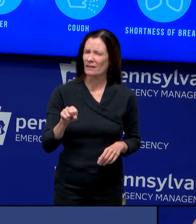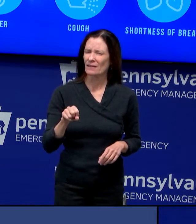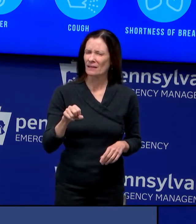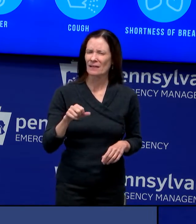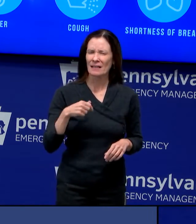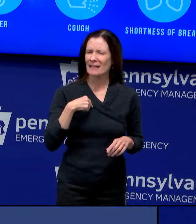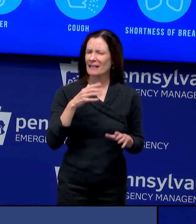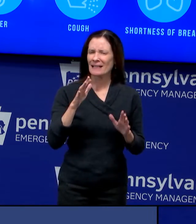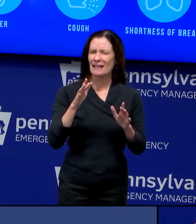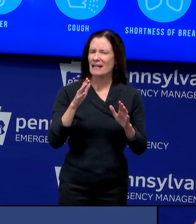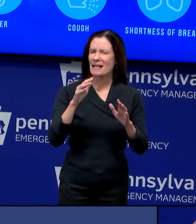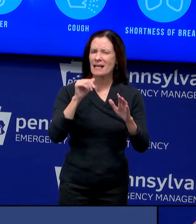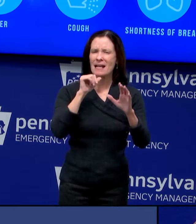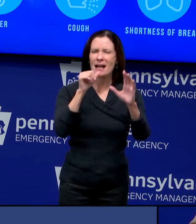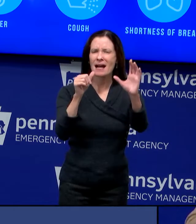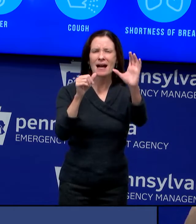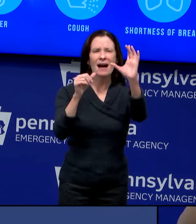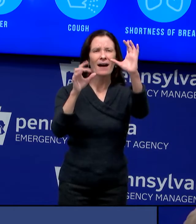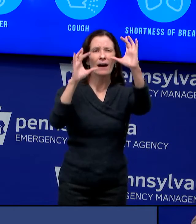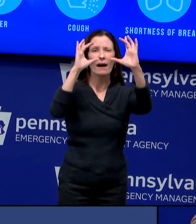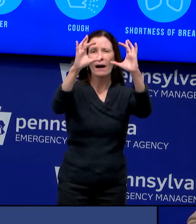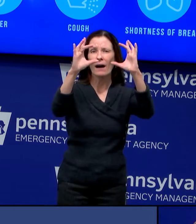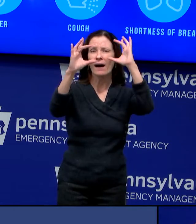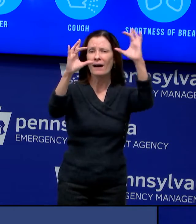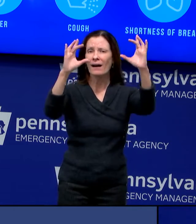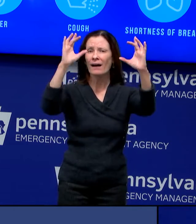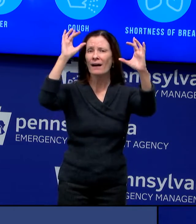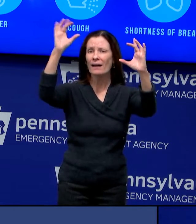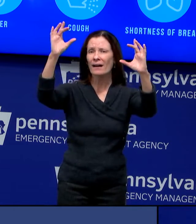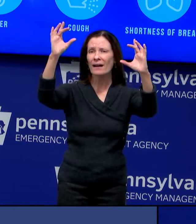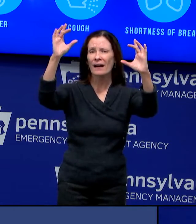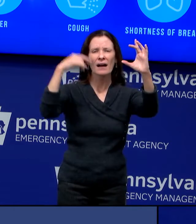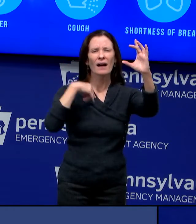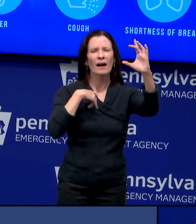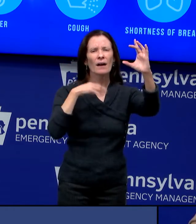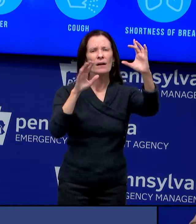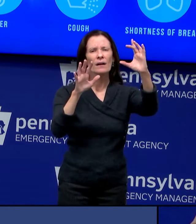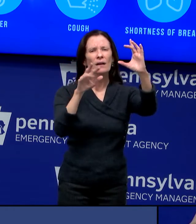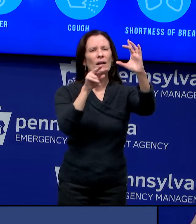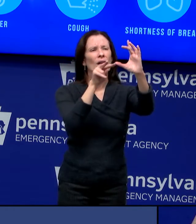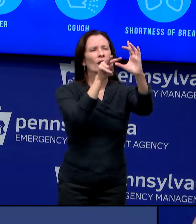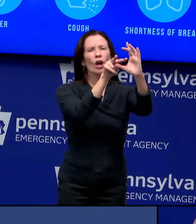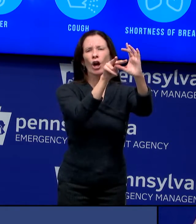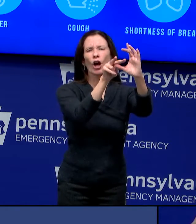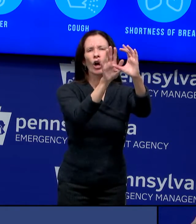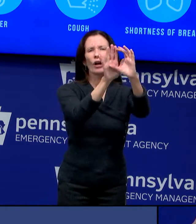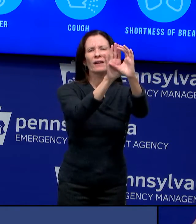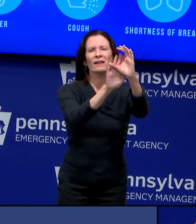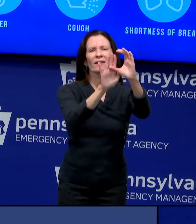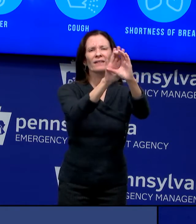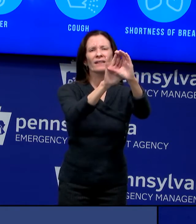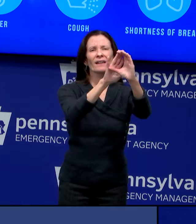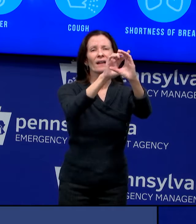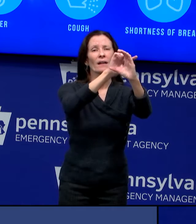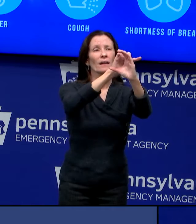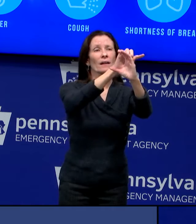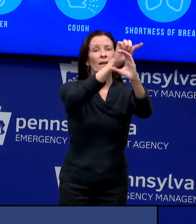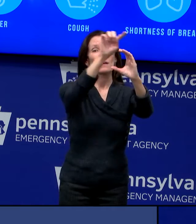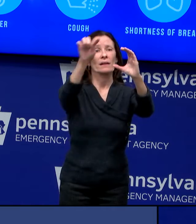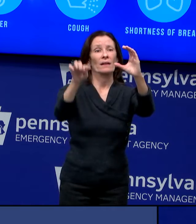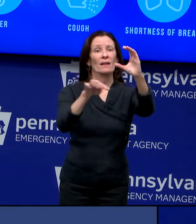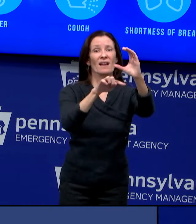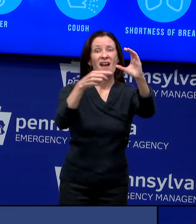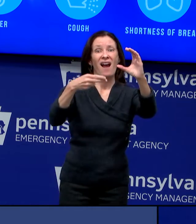we might have a county where the rest of the region is having significant rates of COVID-19, but they might meet